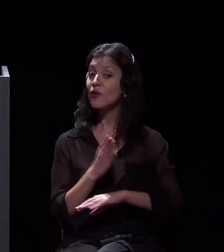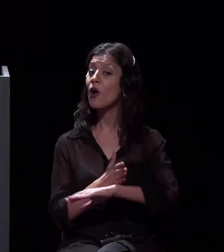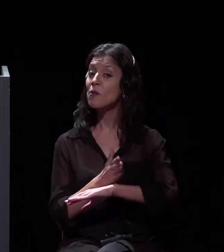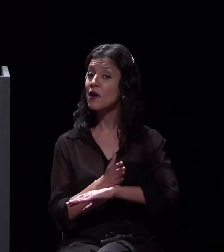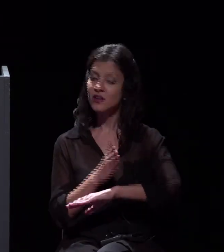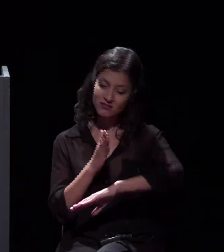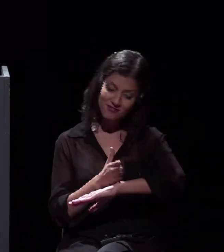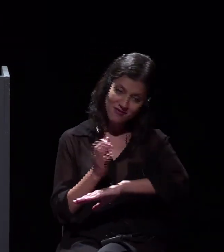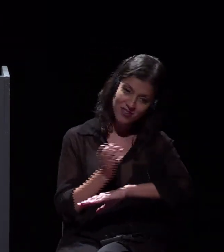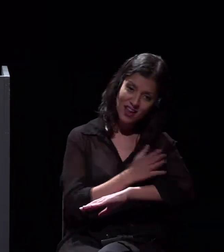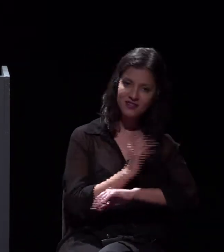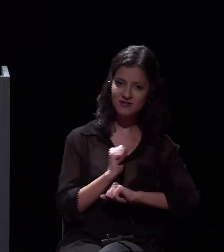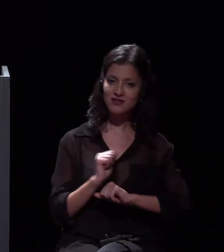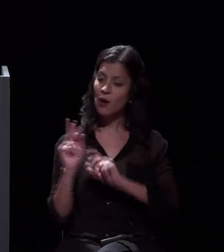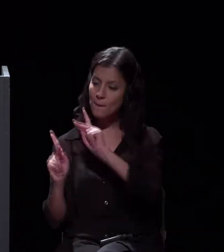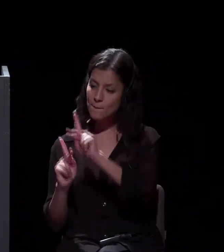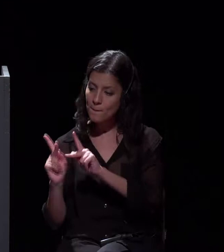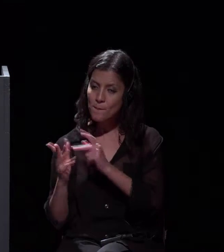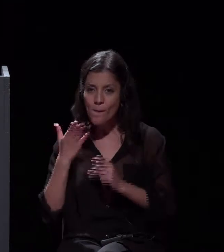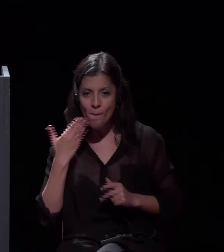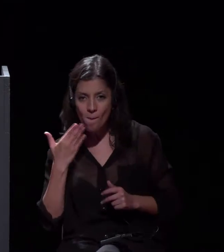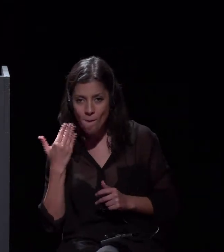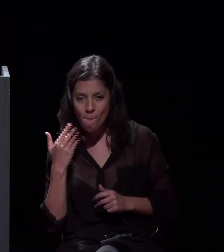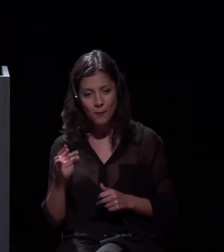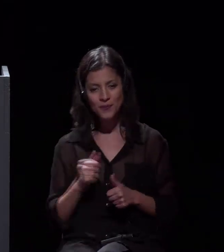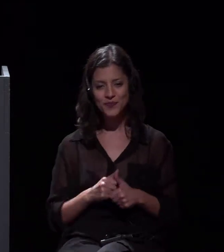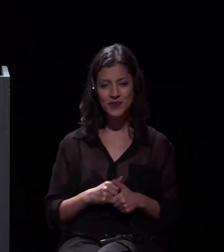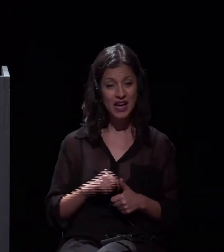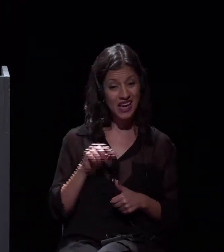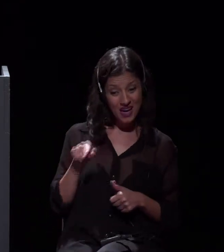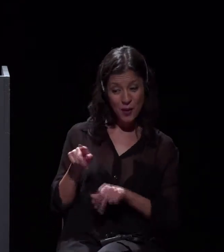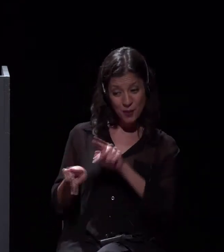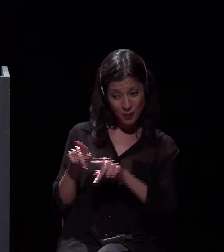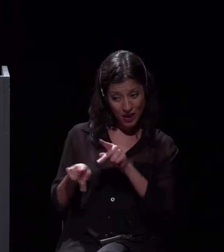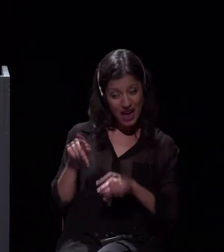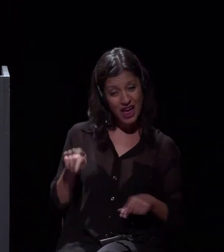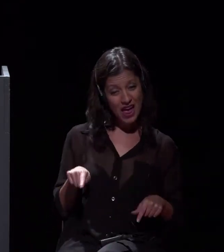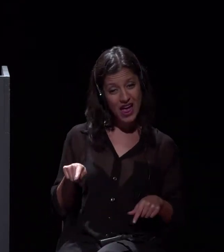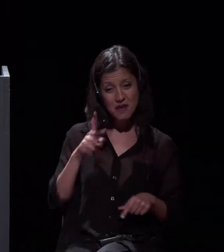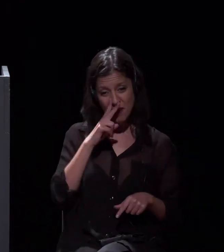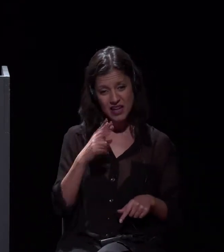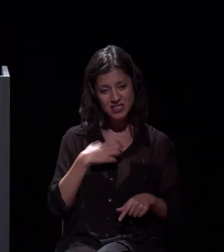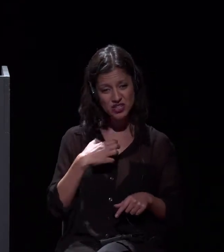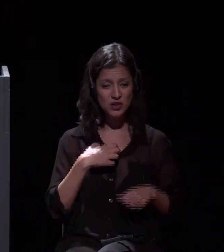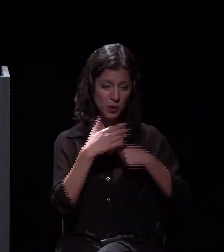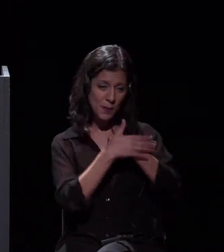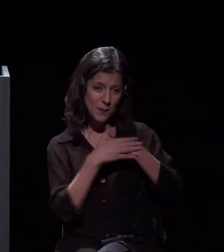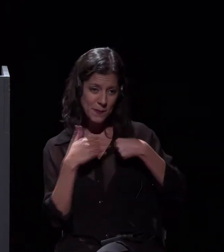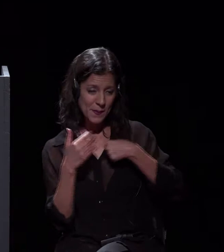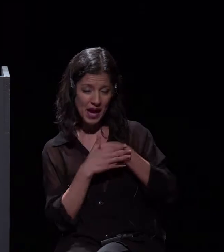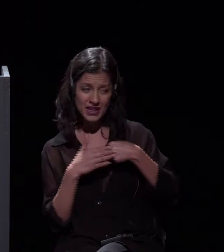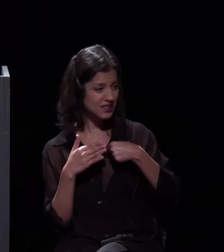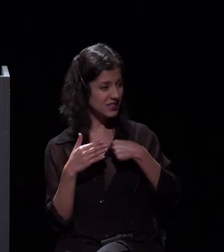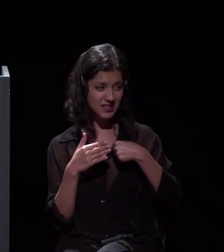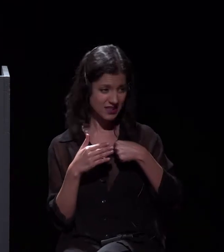popular, not as a sort of paternalistic gesture towards the popular, but thinking that the popular really exists in